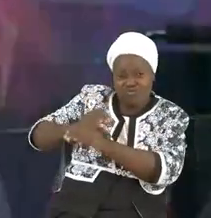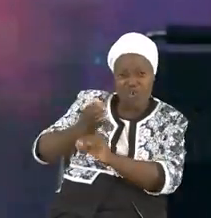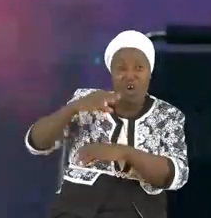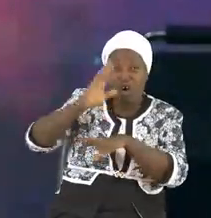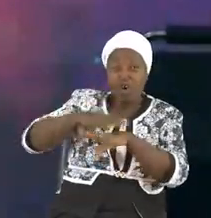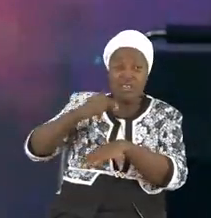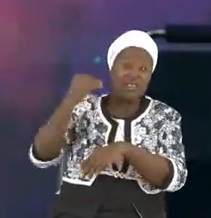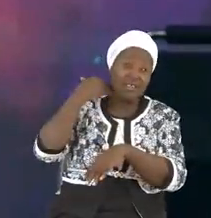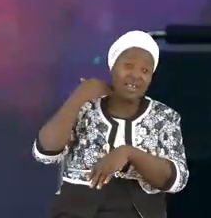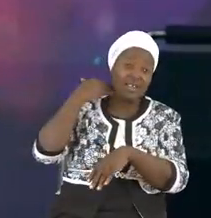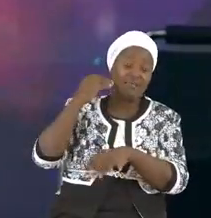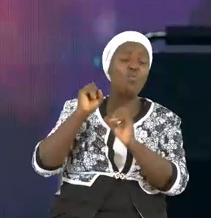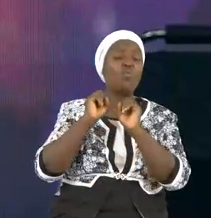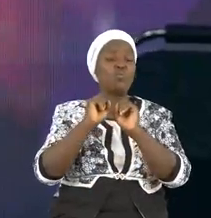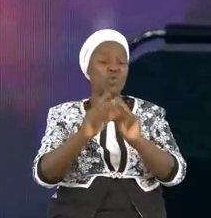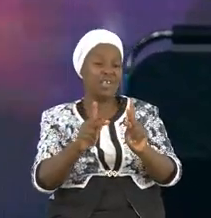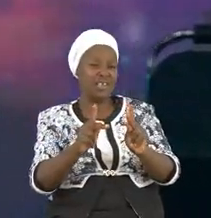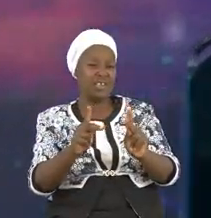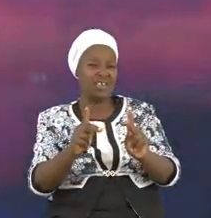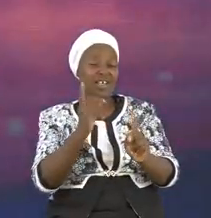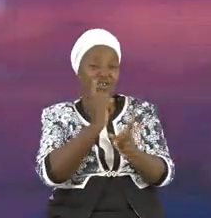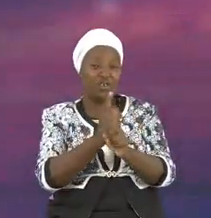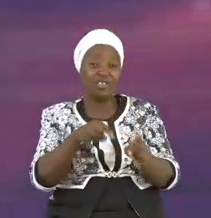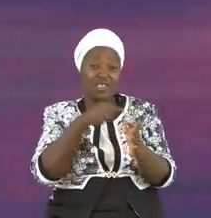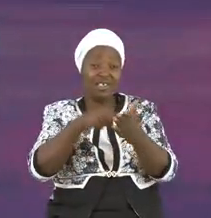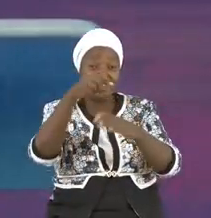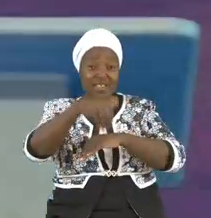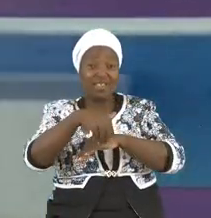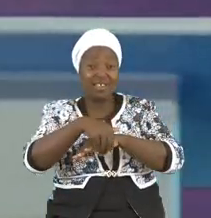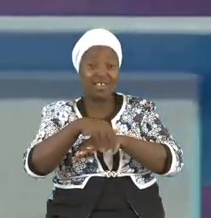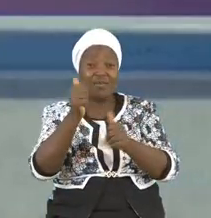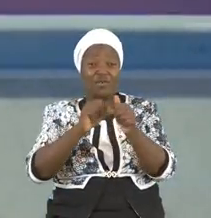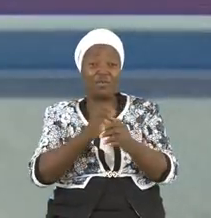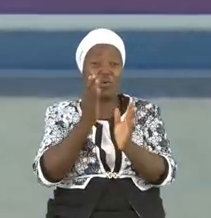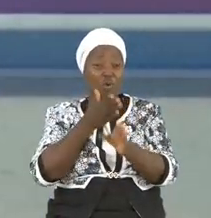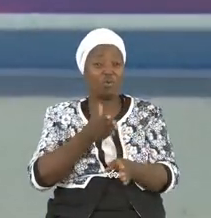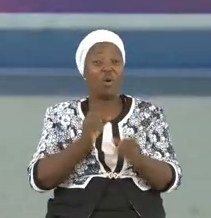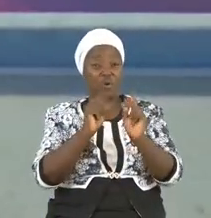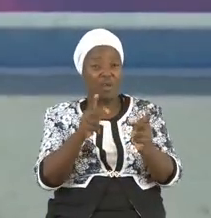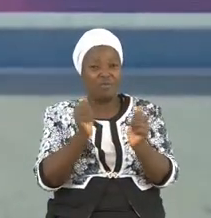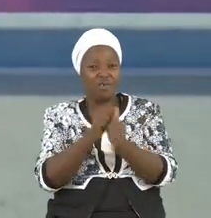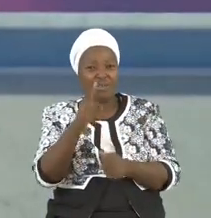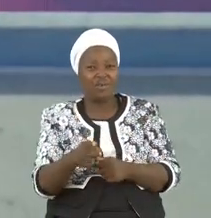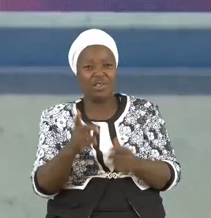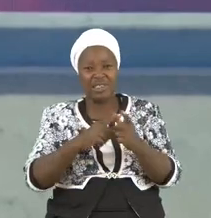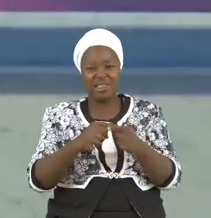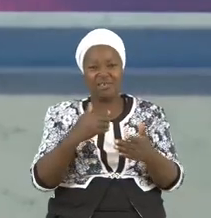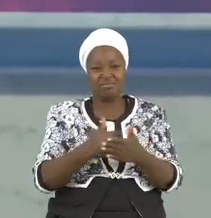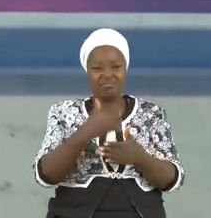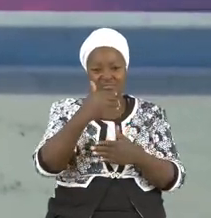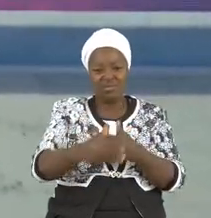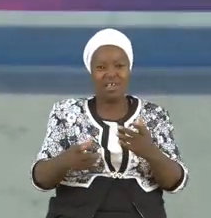in the night, as this night. And then the following morning, she went to do another x-ray.